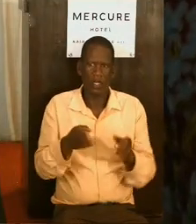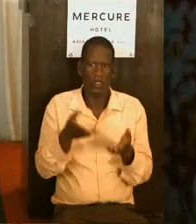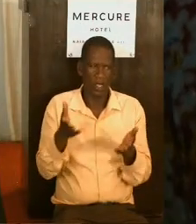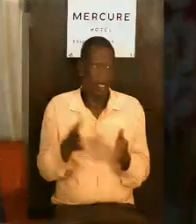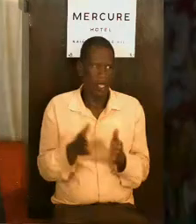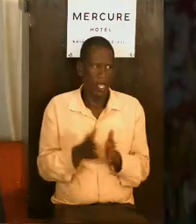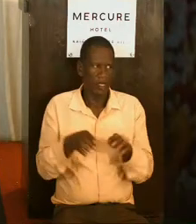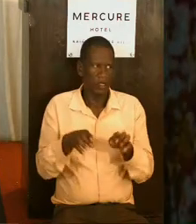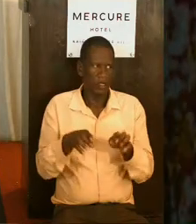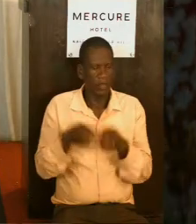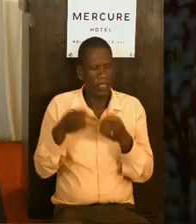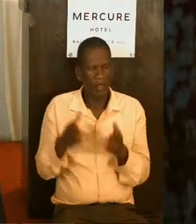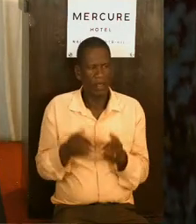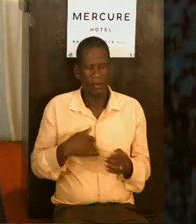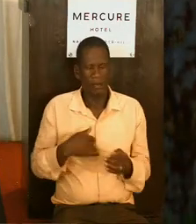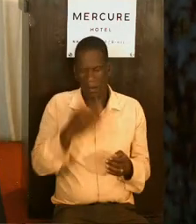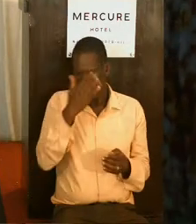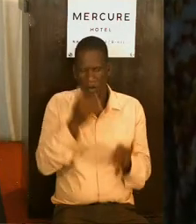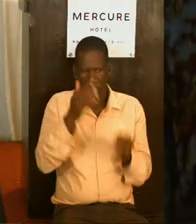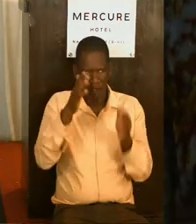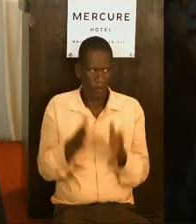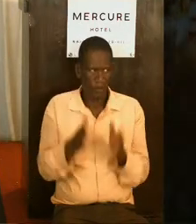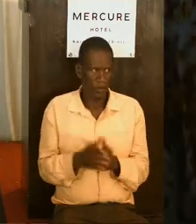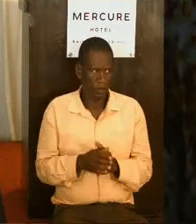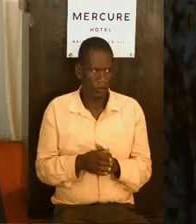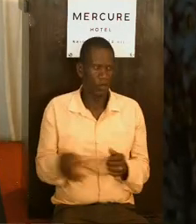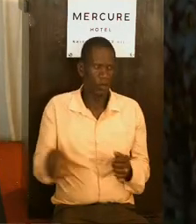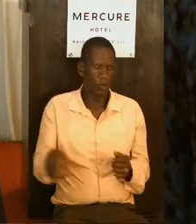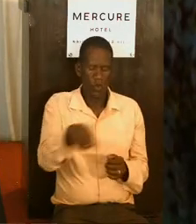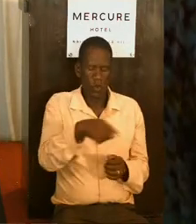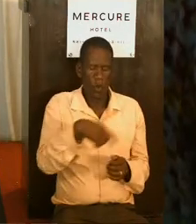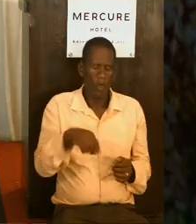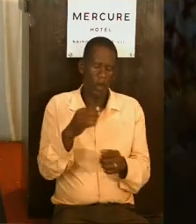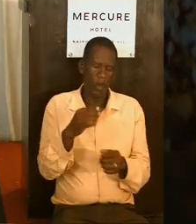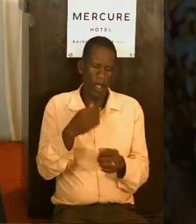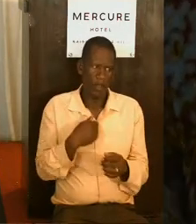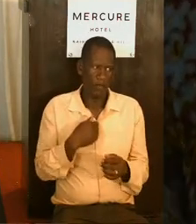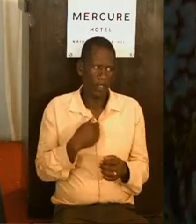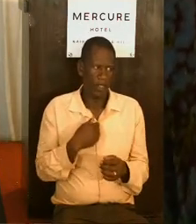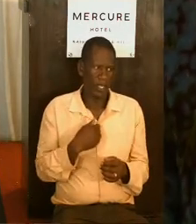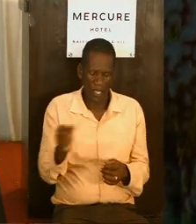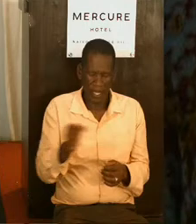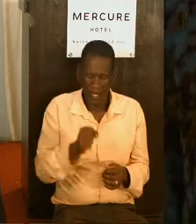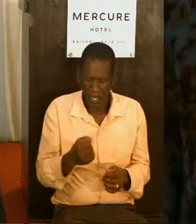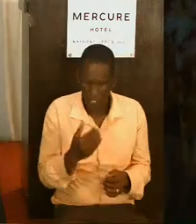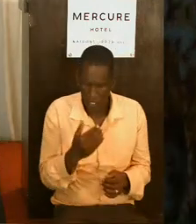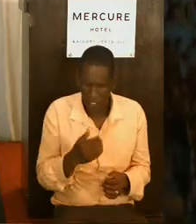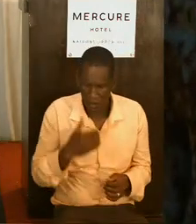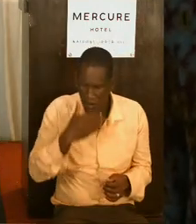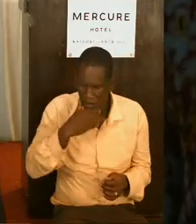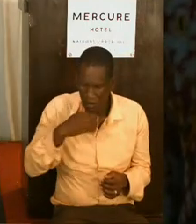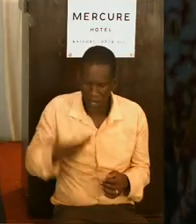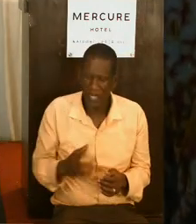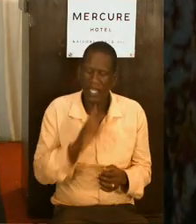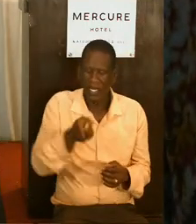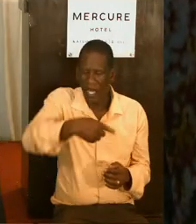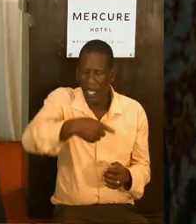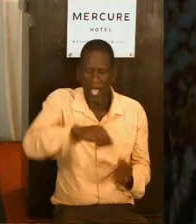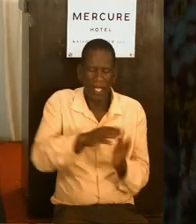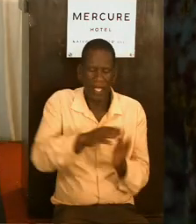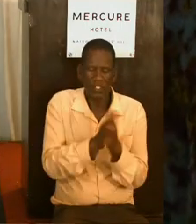they still happen I'm Catholic we used to have grandparents telling us